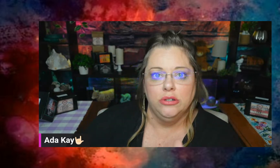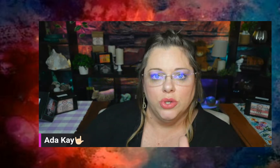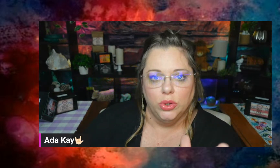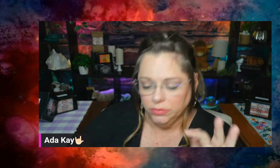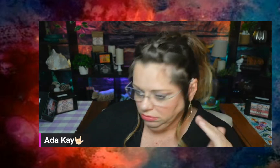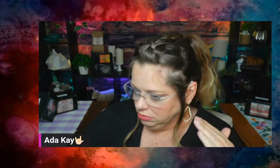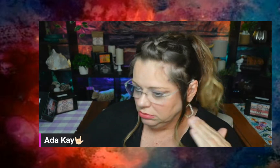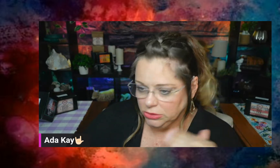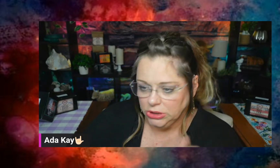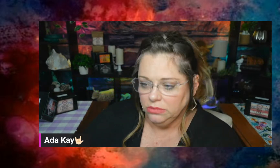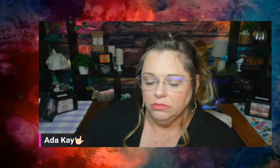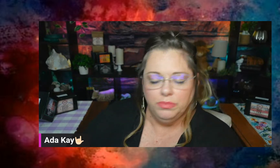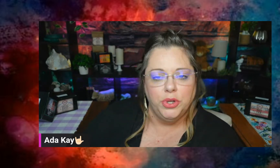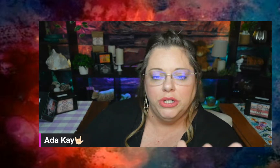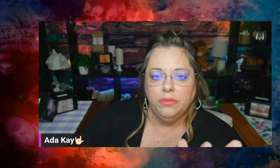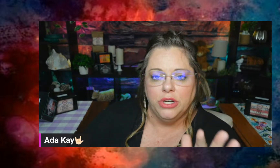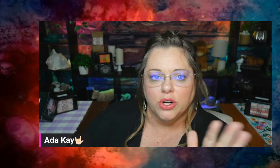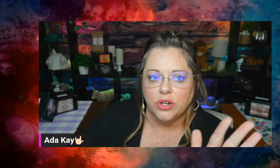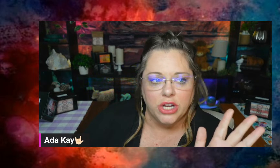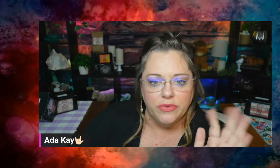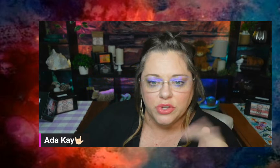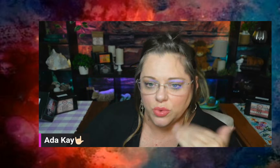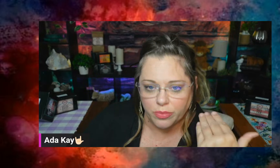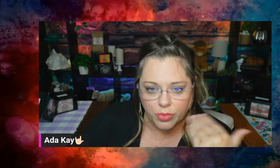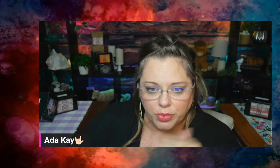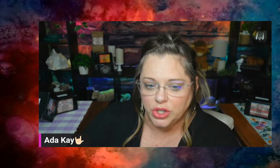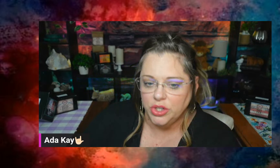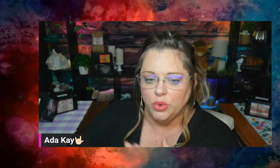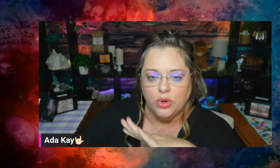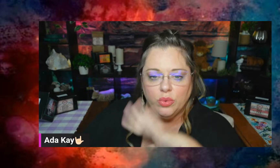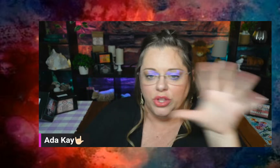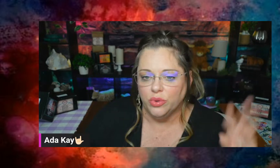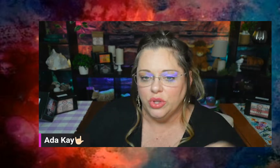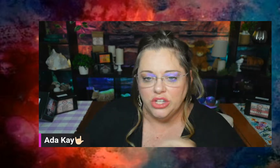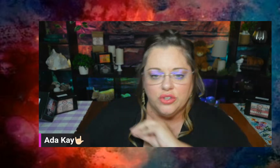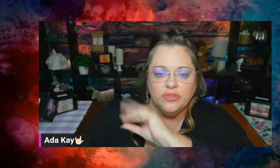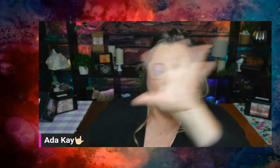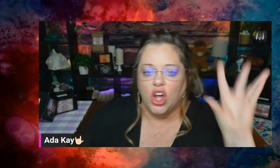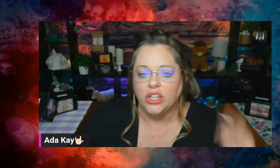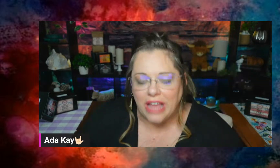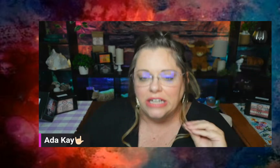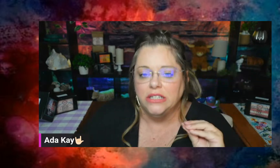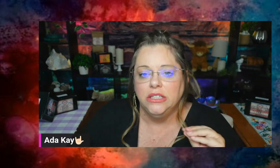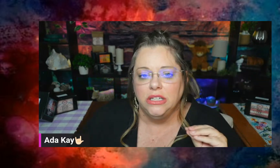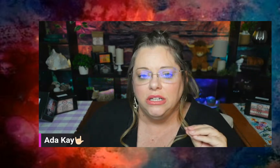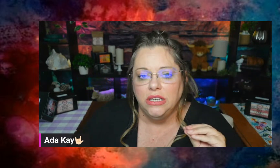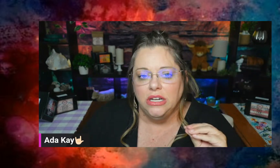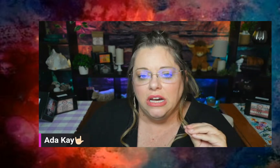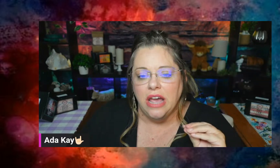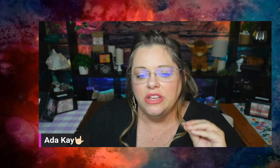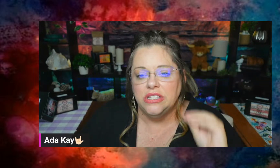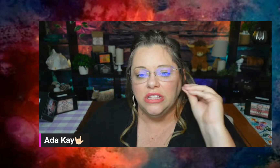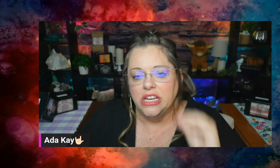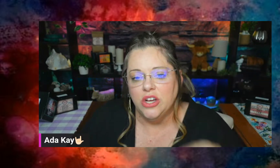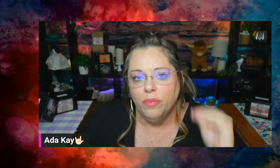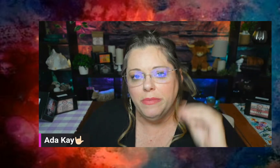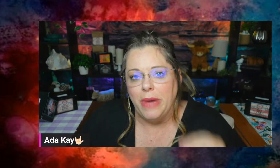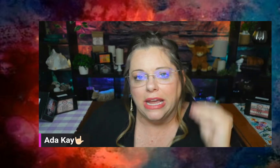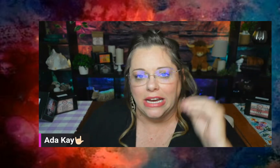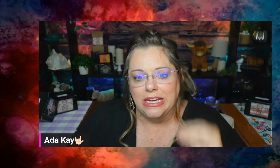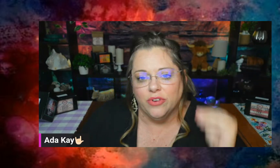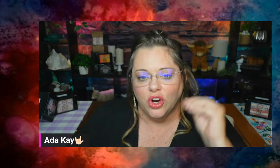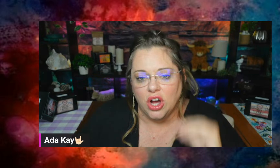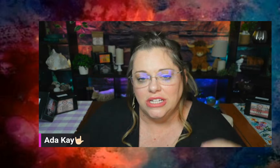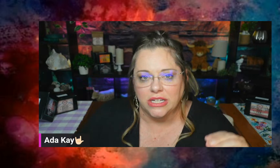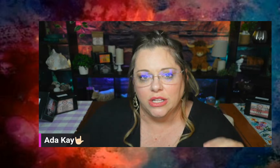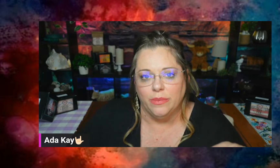10 years old. My doctor gave the script, we put in the order, went through the insurance, all of that. And they said they called me back and